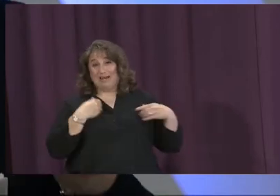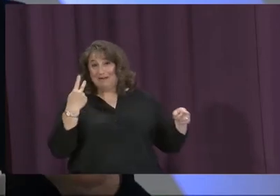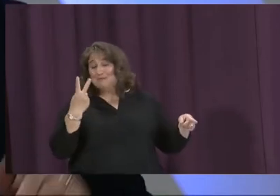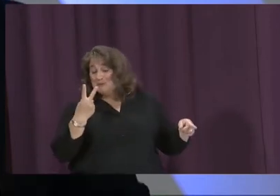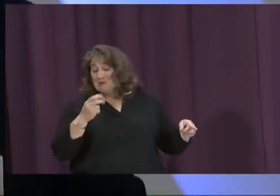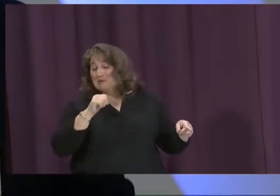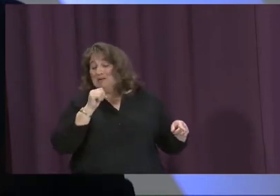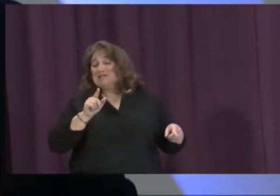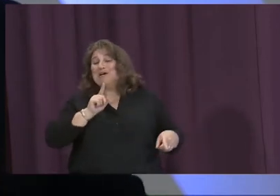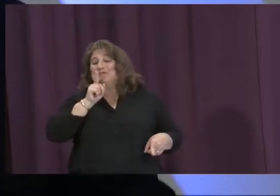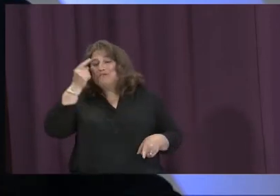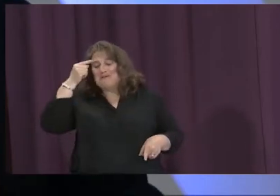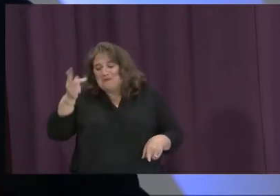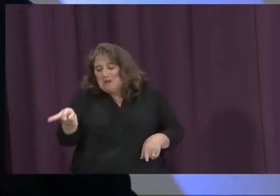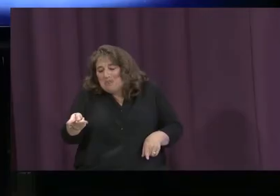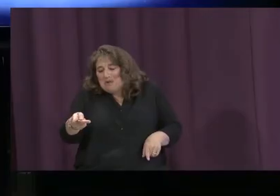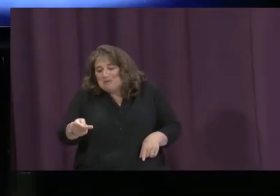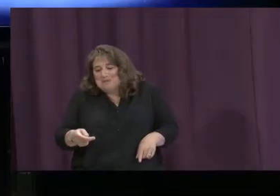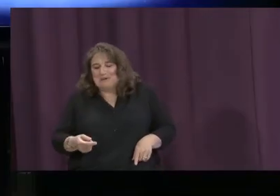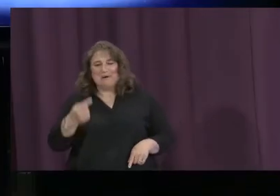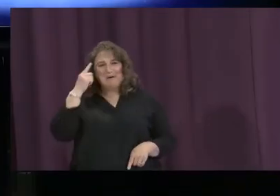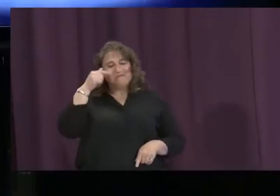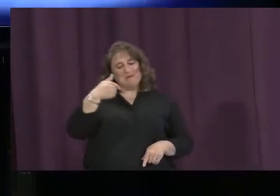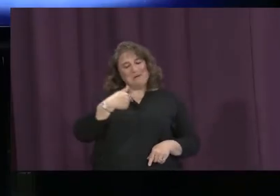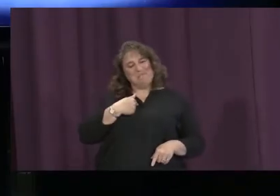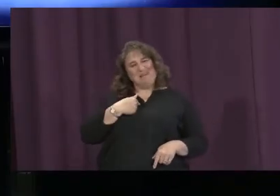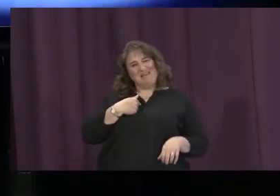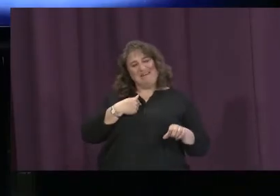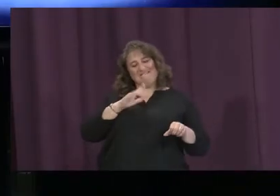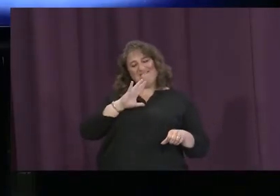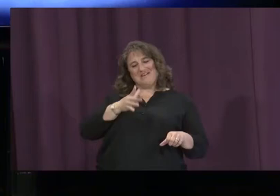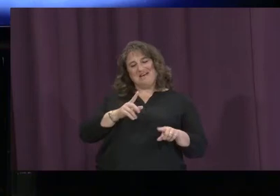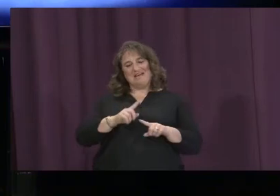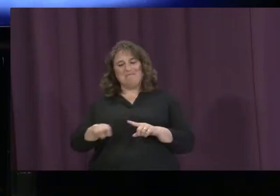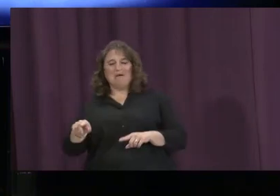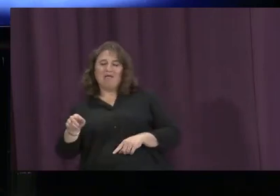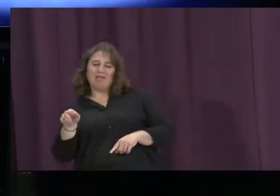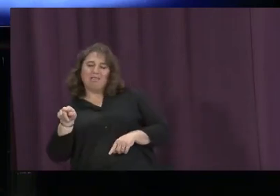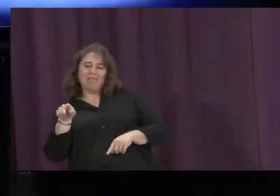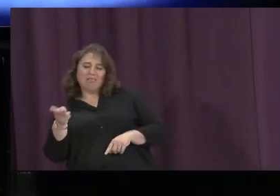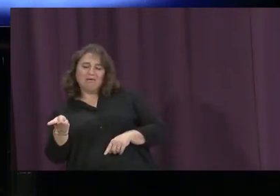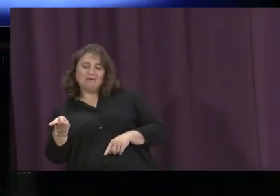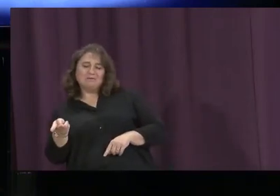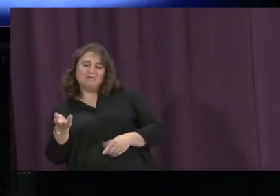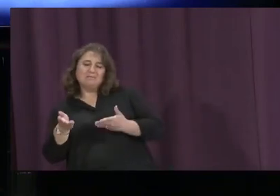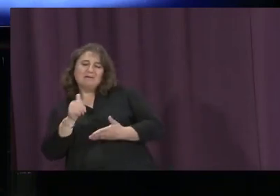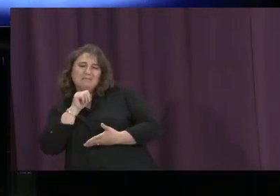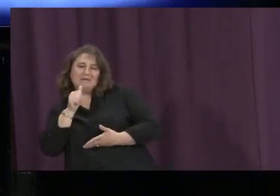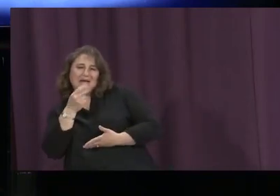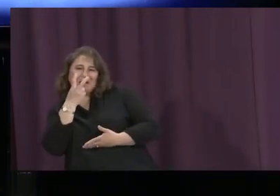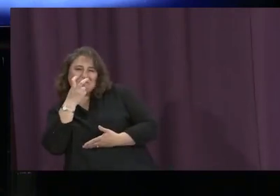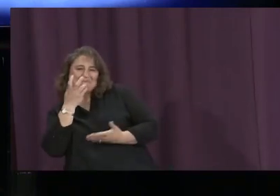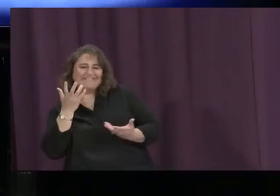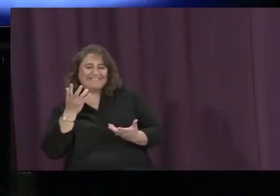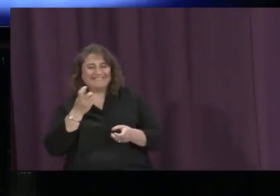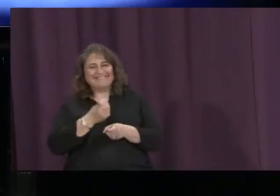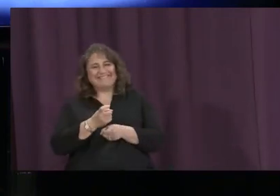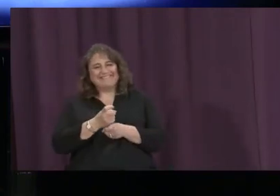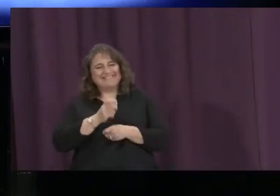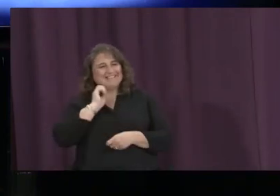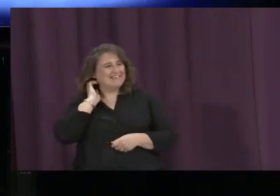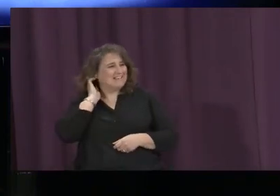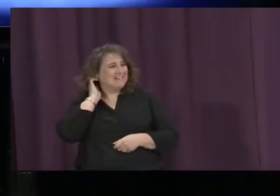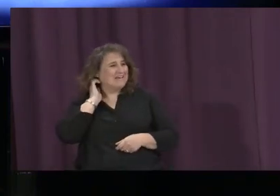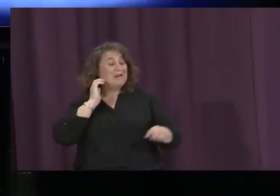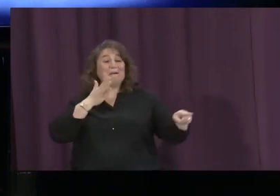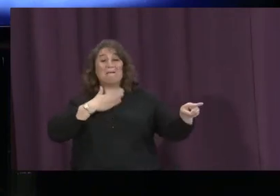Uh-huh. Now, see, she says, well, I know them and, you know, it depends on the person. It's so true. So I look at my